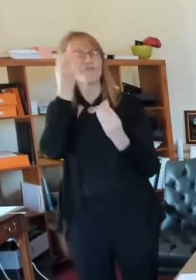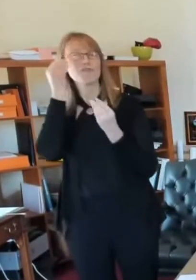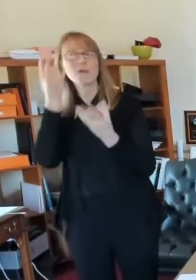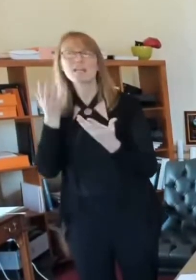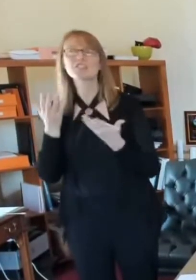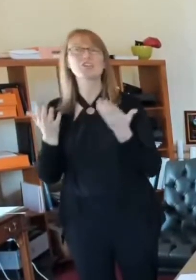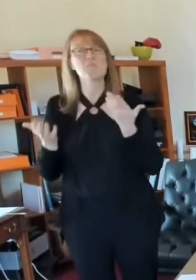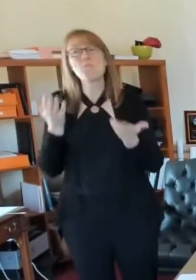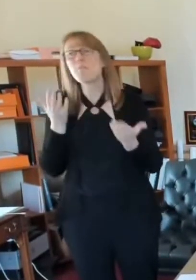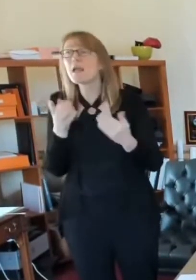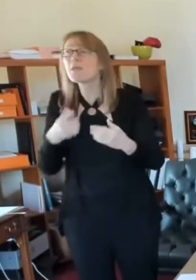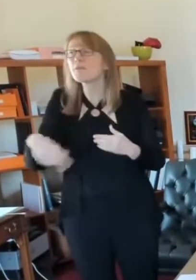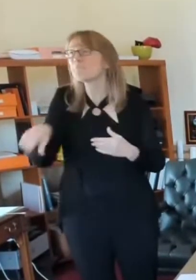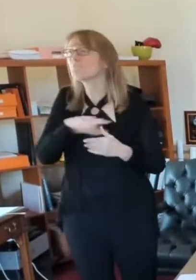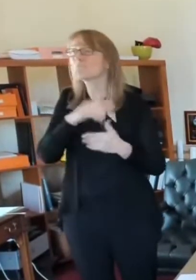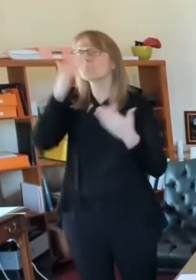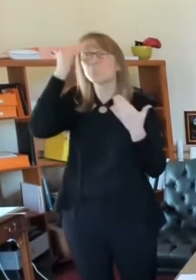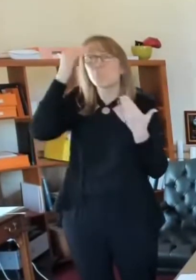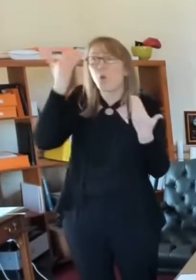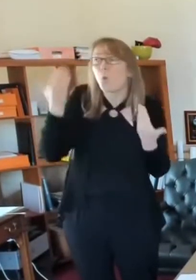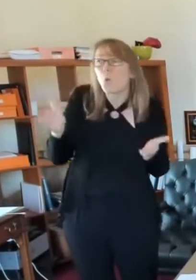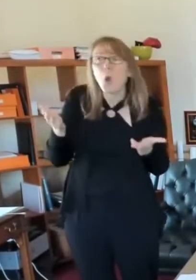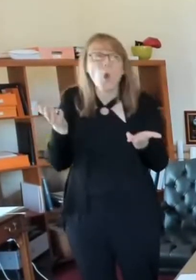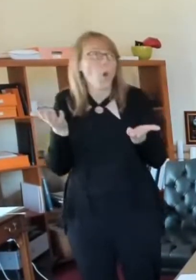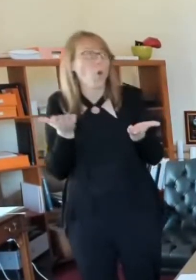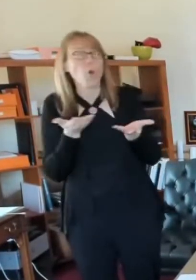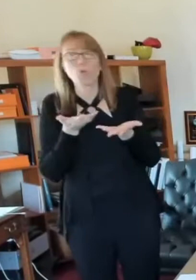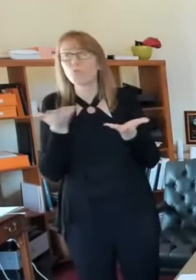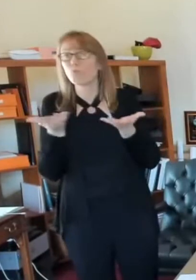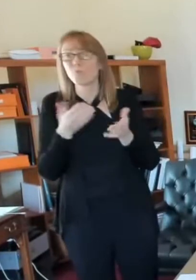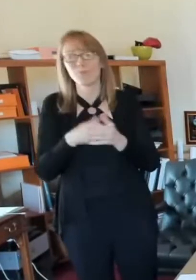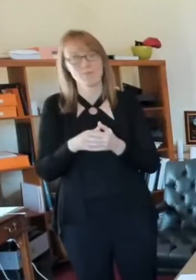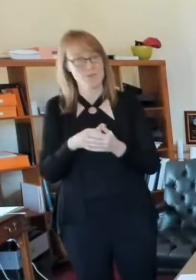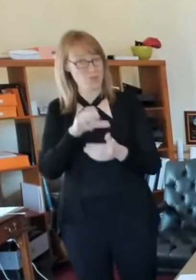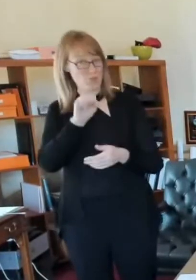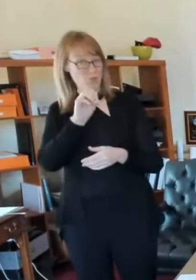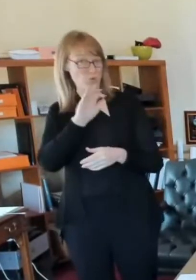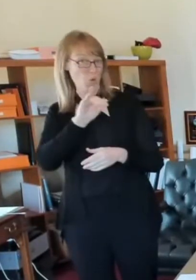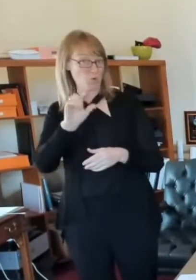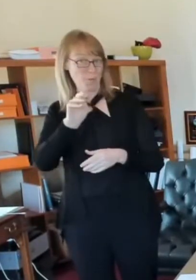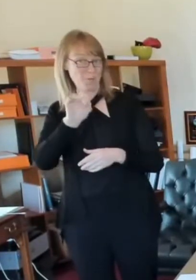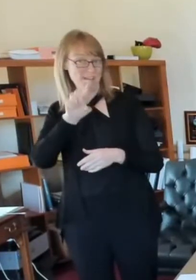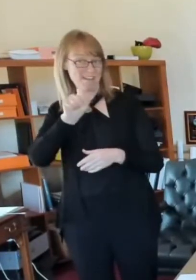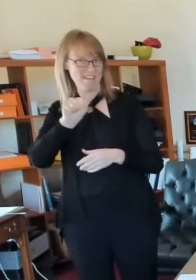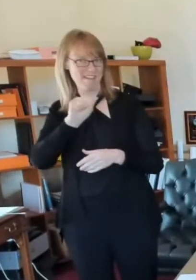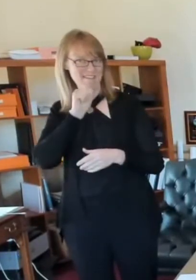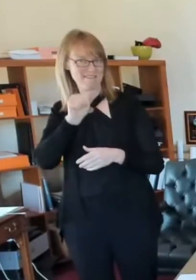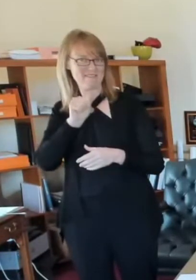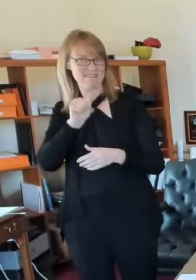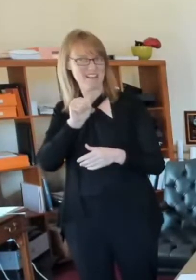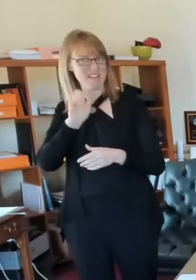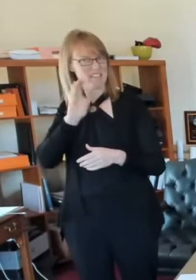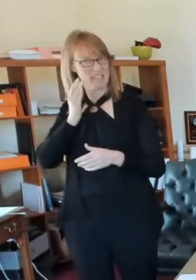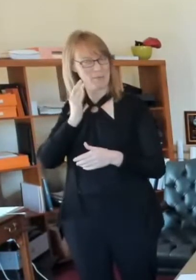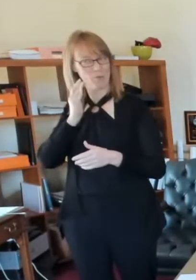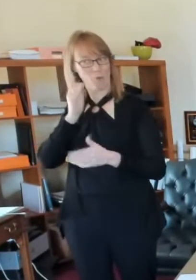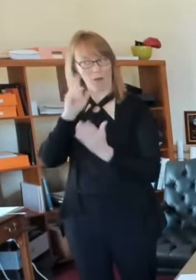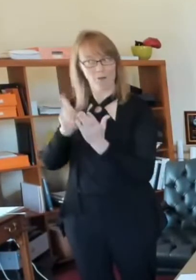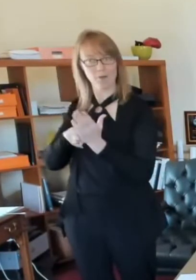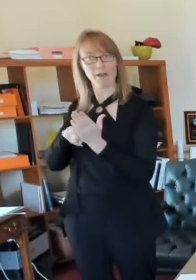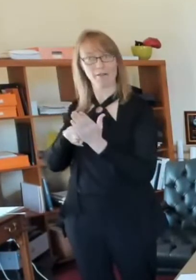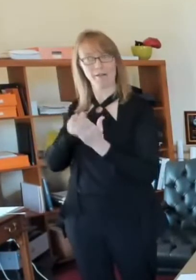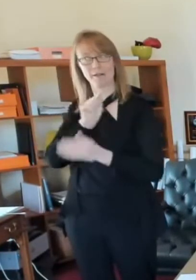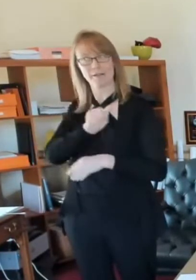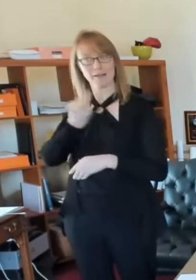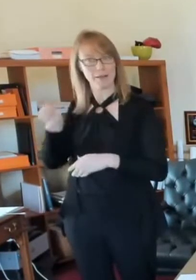Sometimes, and it was the case in these 2, social media doesn't really seem to look at them that much. But I think these are important because